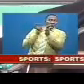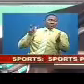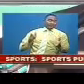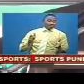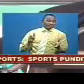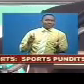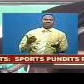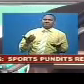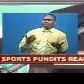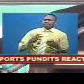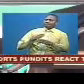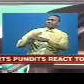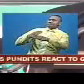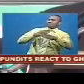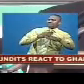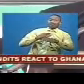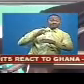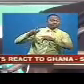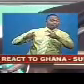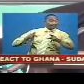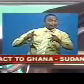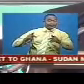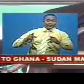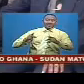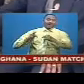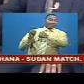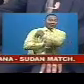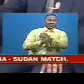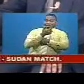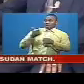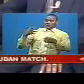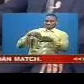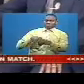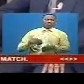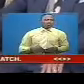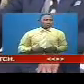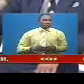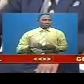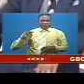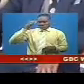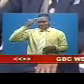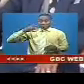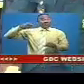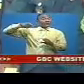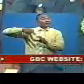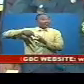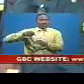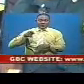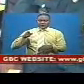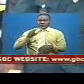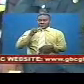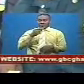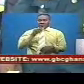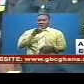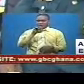also through the protection of victims and prosecution of criminals. Minister for the Interior, Mr. Kwesi Ahoy, said the role